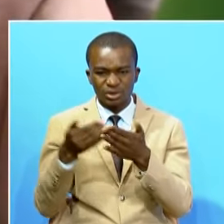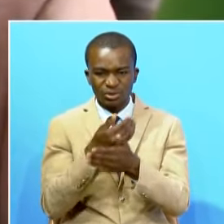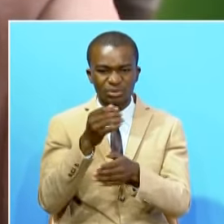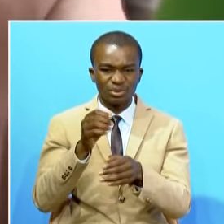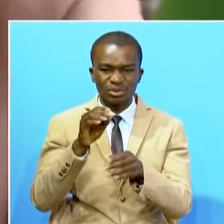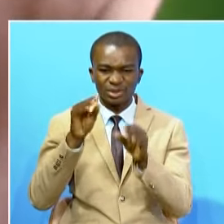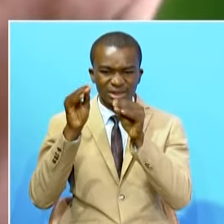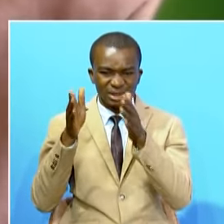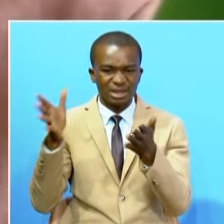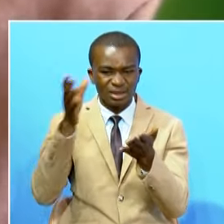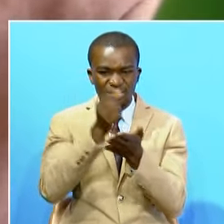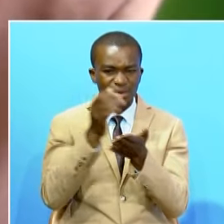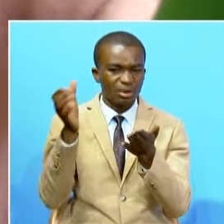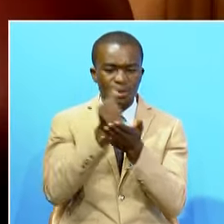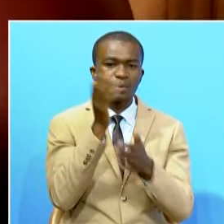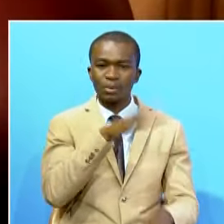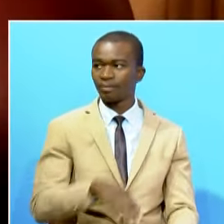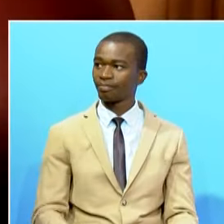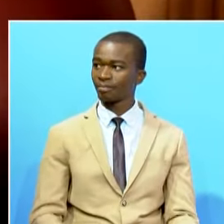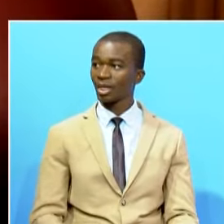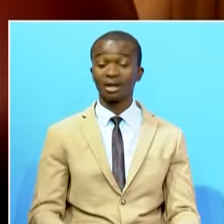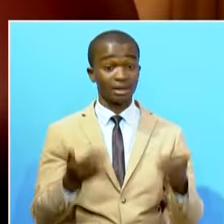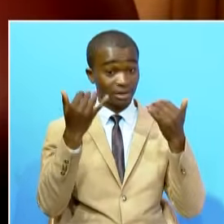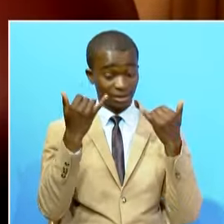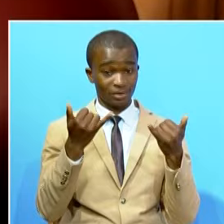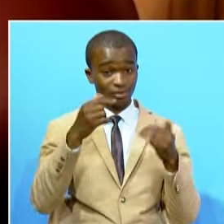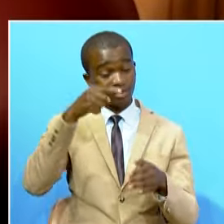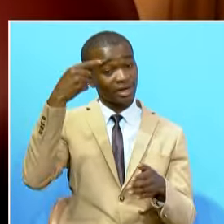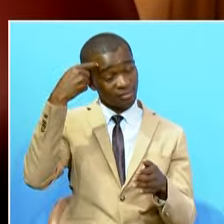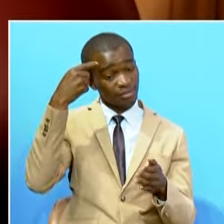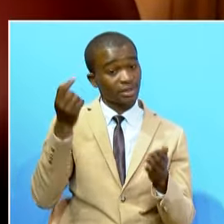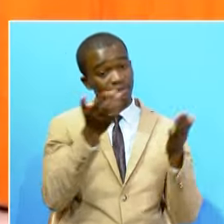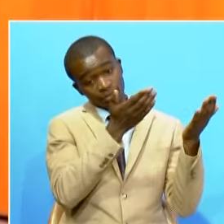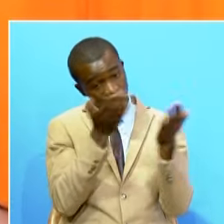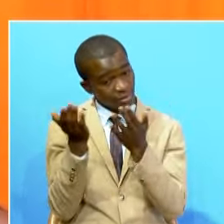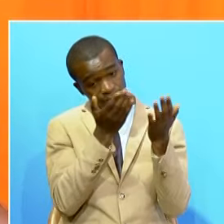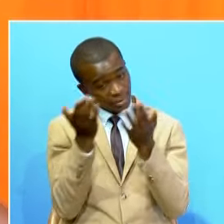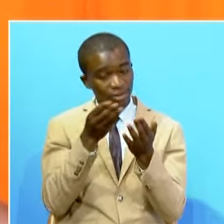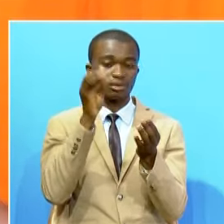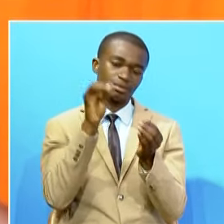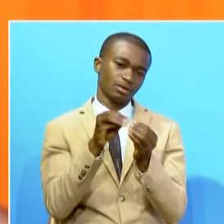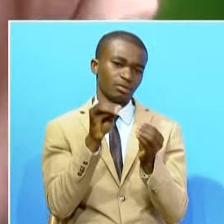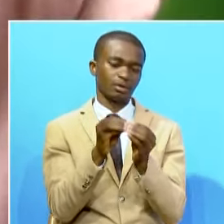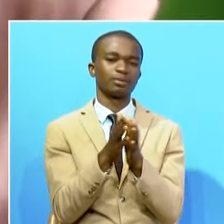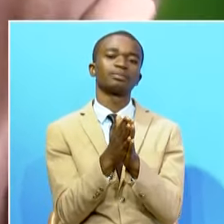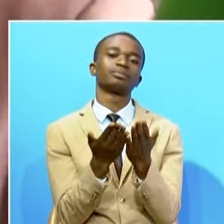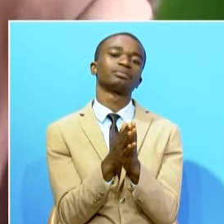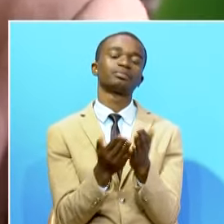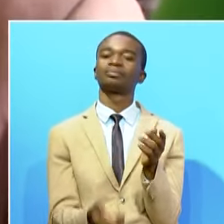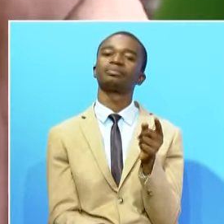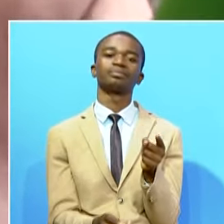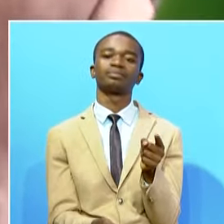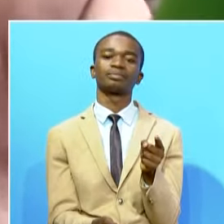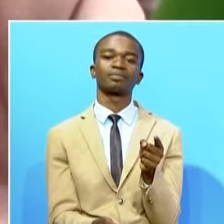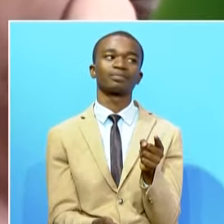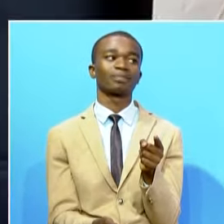all, government has sent a lot of books. Not only that, when you're talking about free education, you're saying these children are not paying. The government is